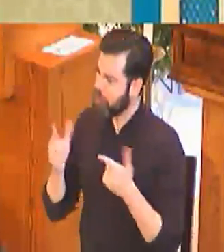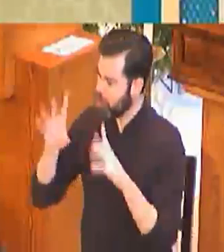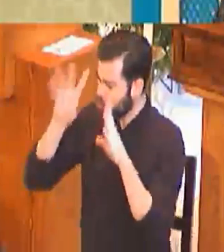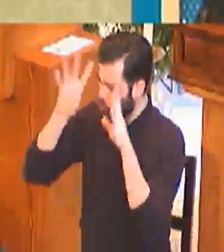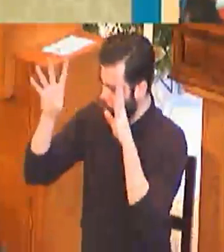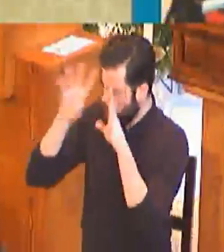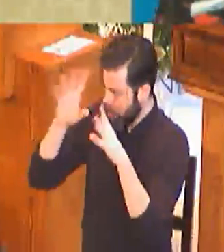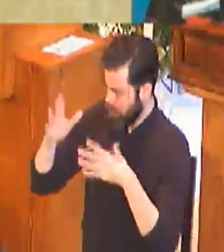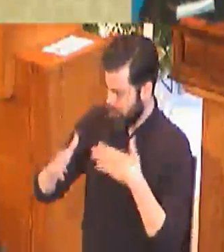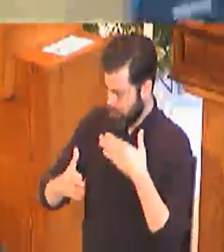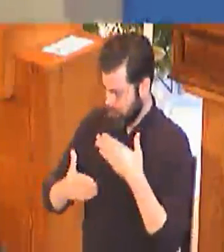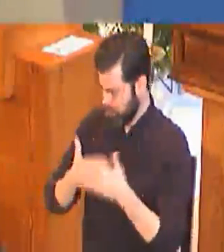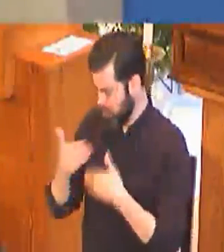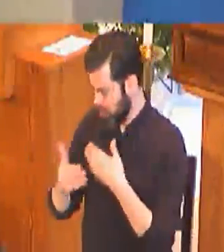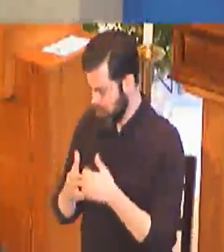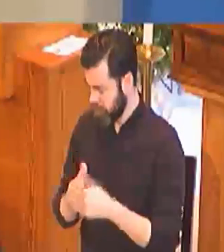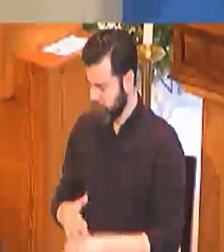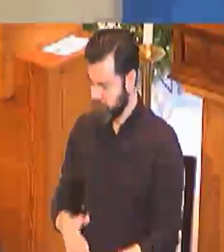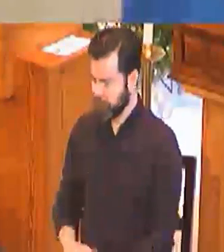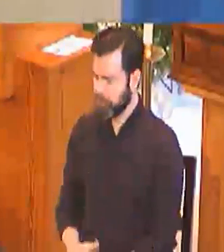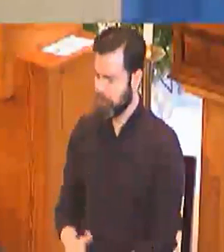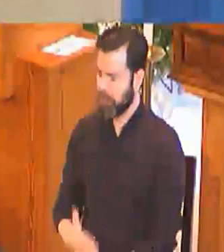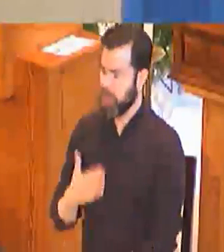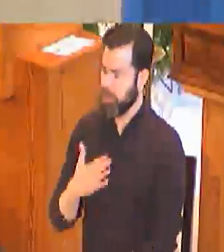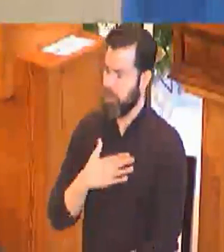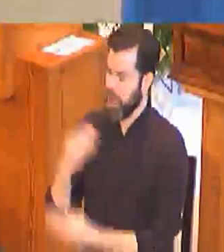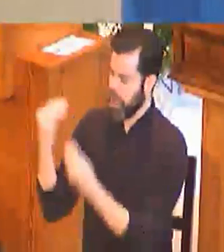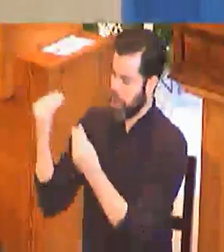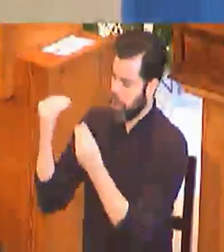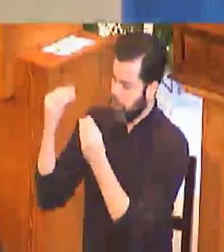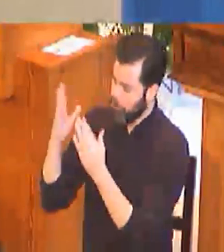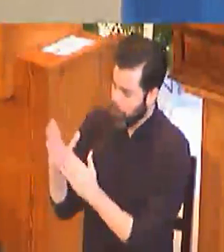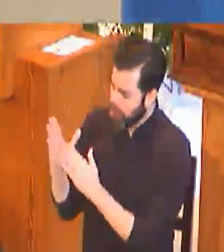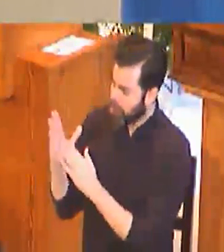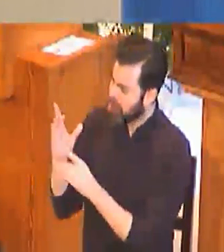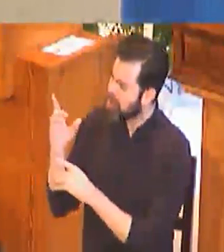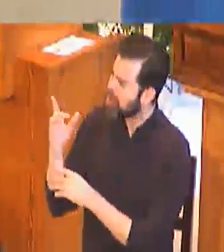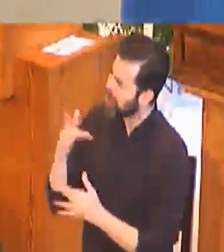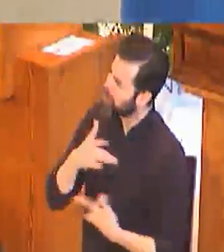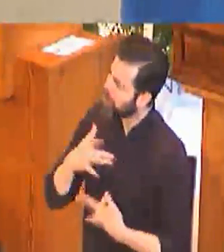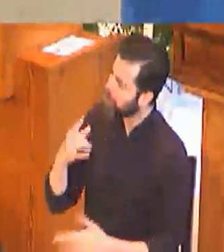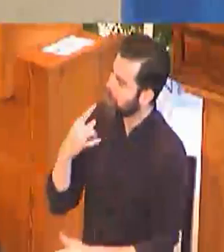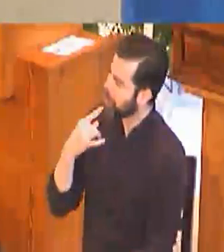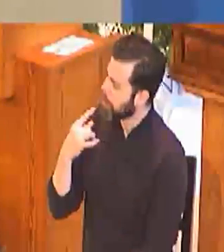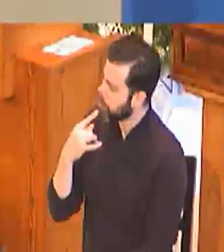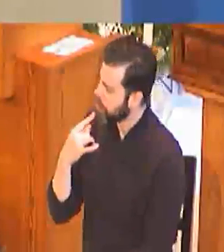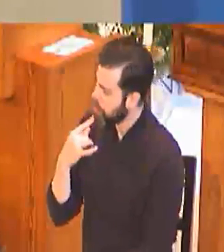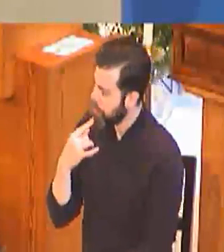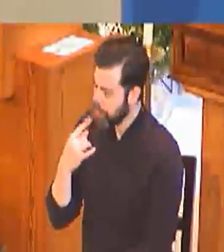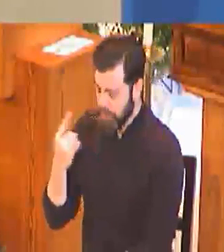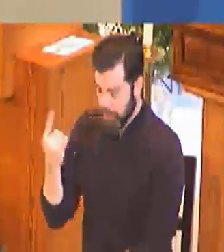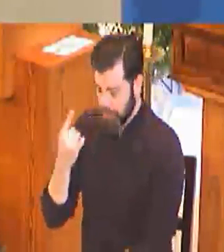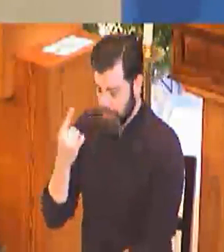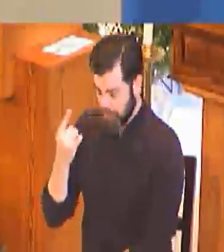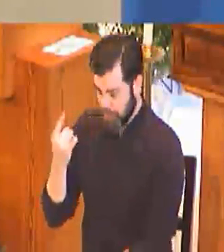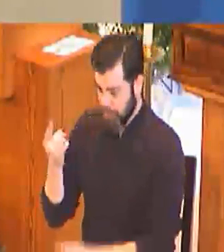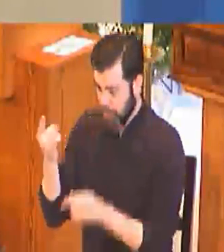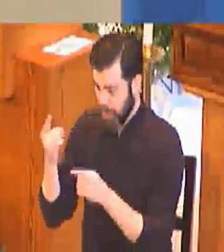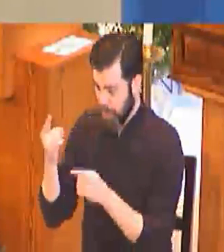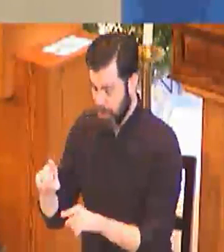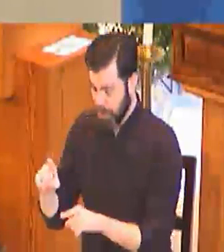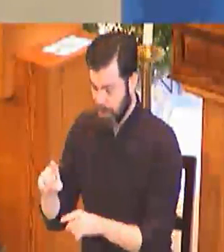One of my mentors, Reverend Ed Townley, was prone to saying, "It is something that occurs whether